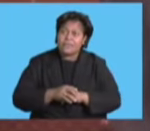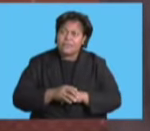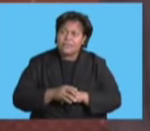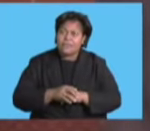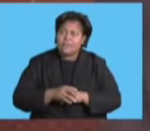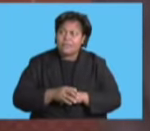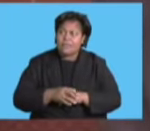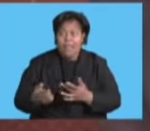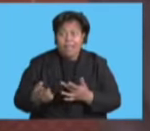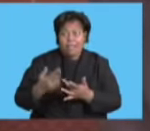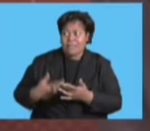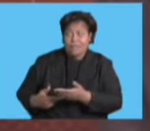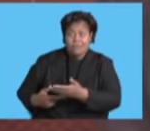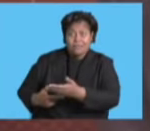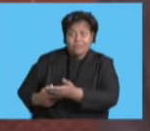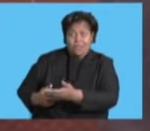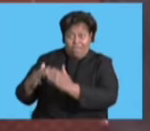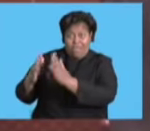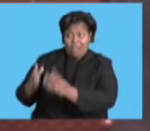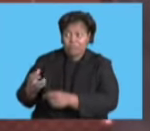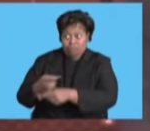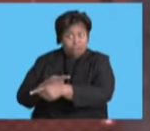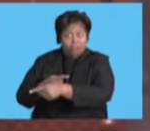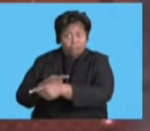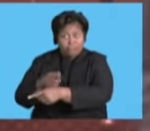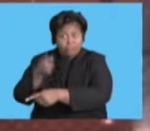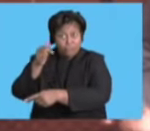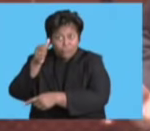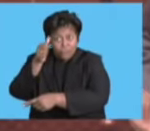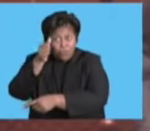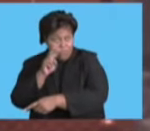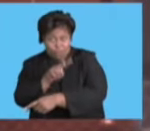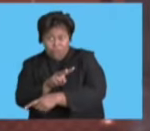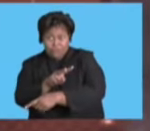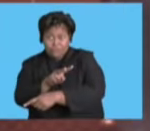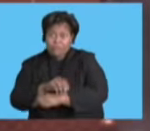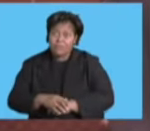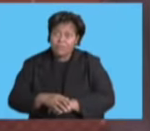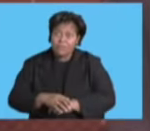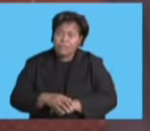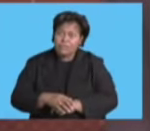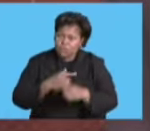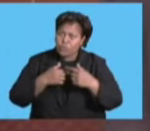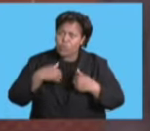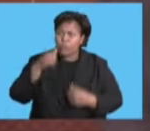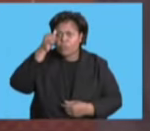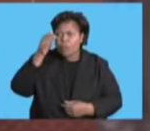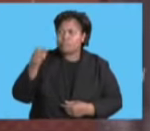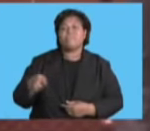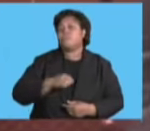side of the House, have watched it. But we know that they will deny